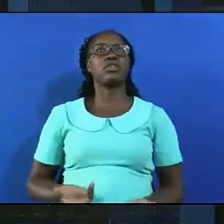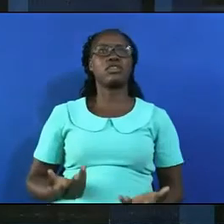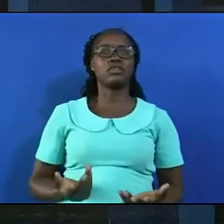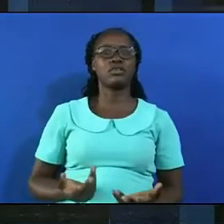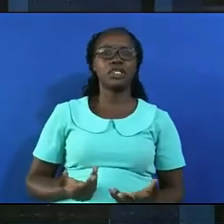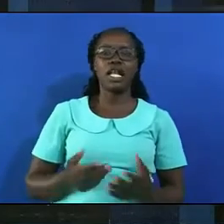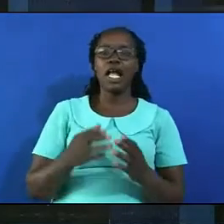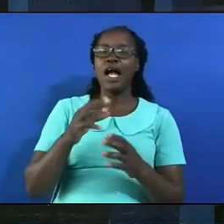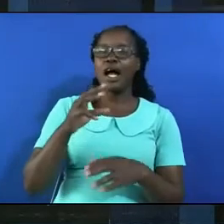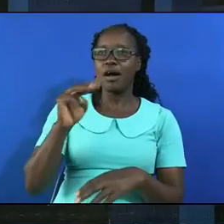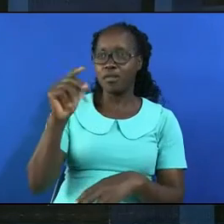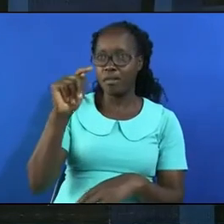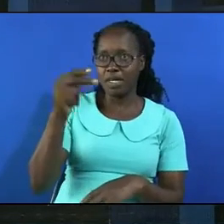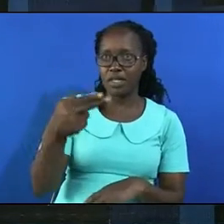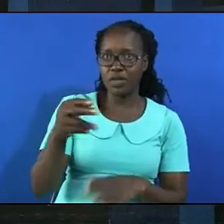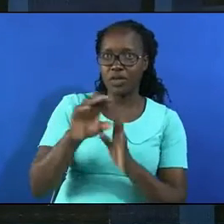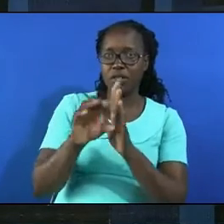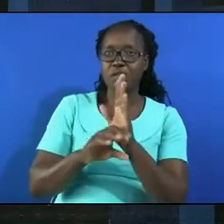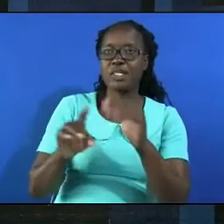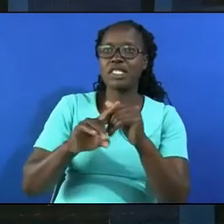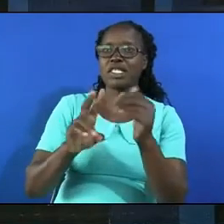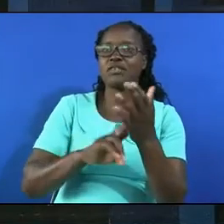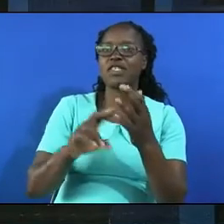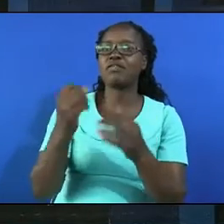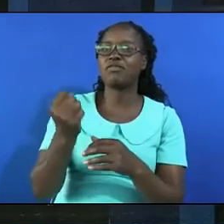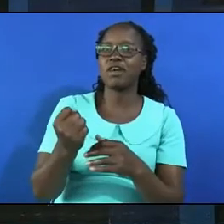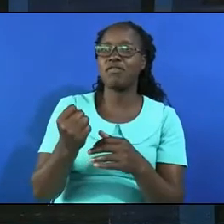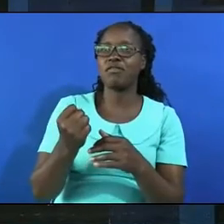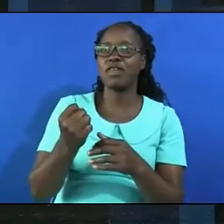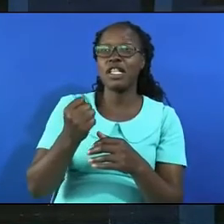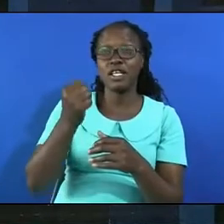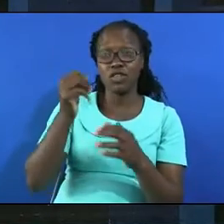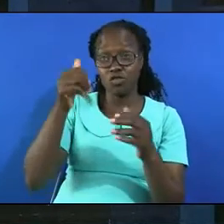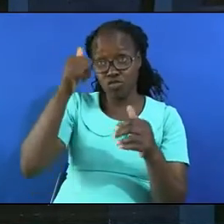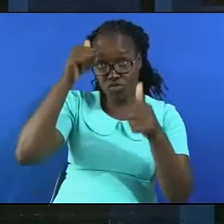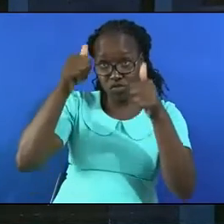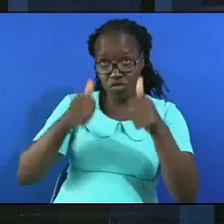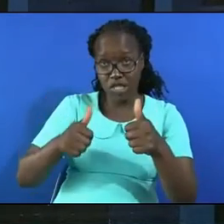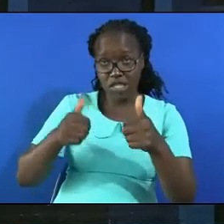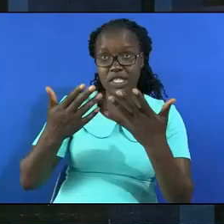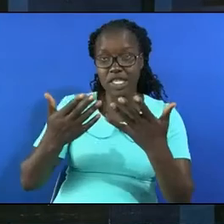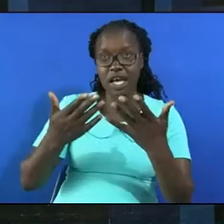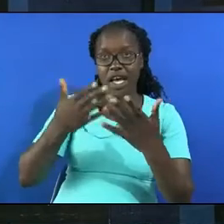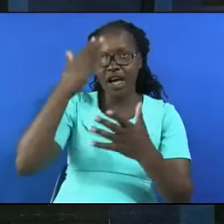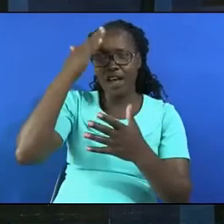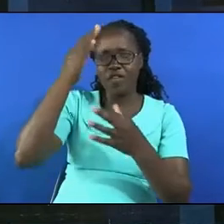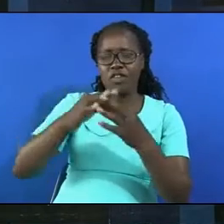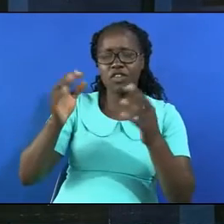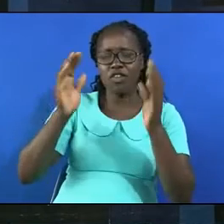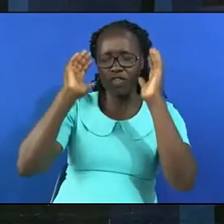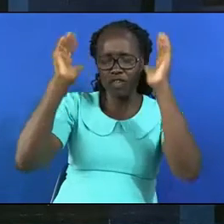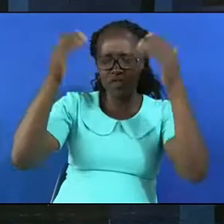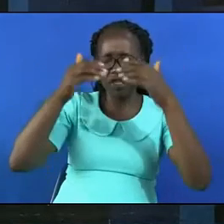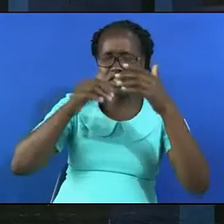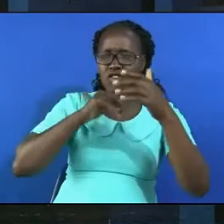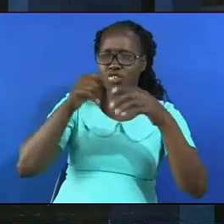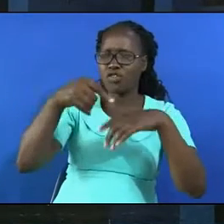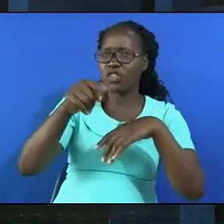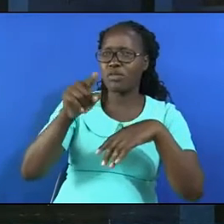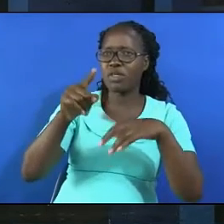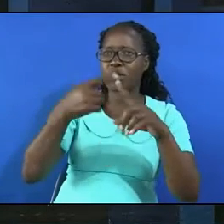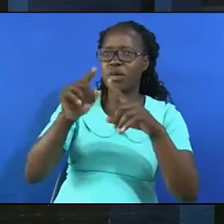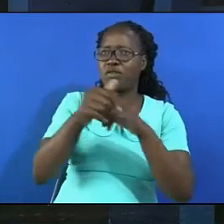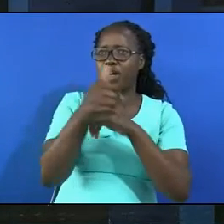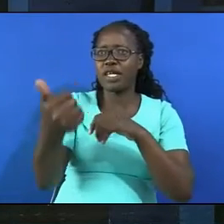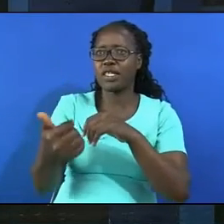together? Matthew chapter 6 verse 5. I want you to notice that the faith of the Pharisees was never for themselves. It was for